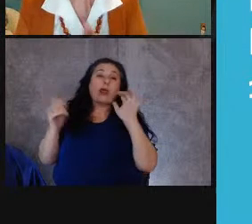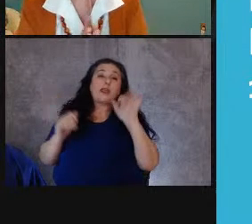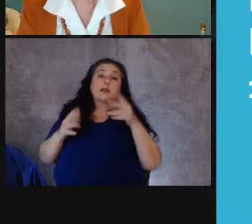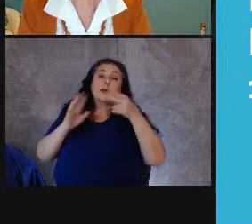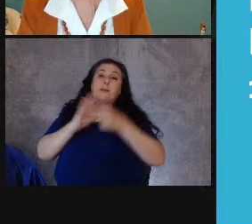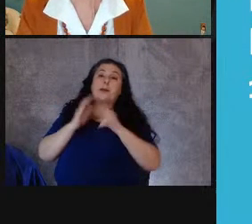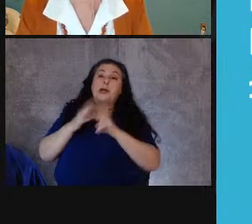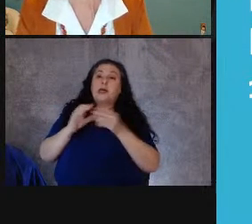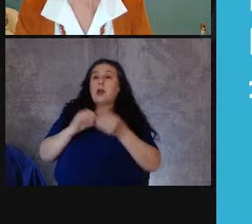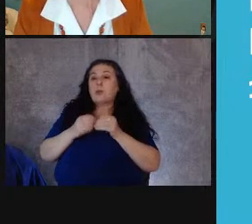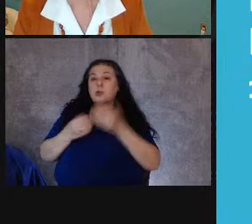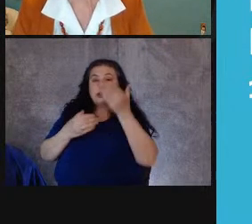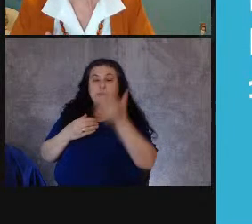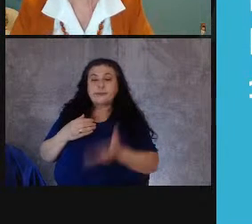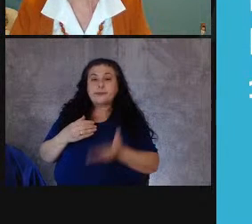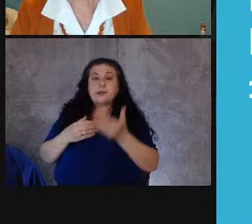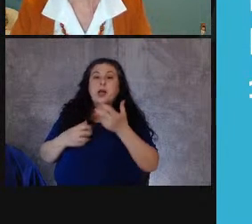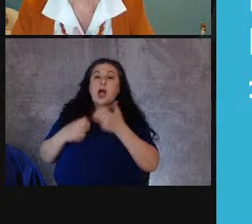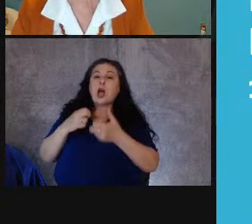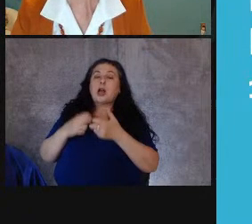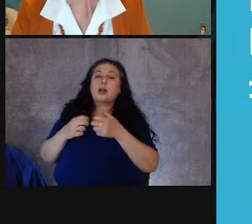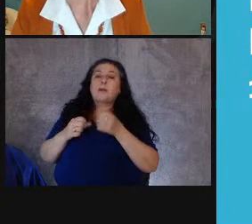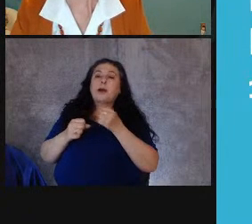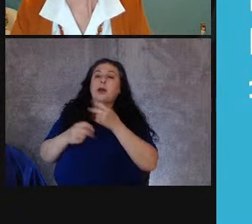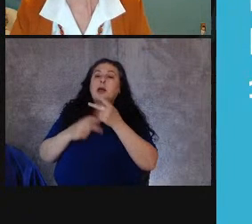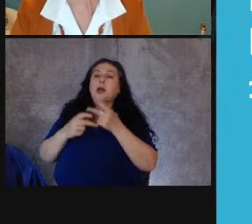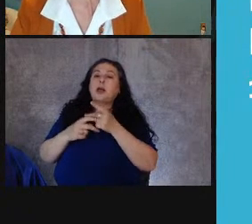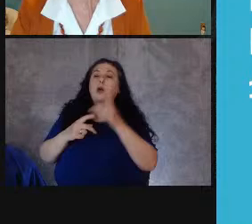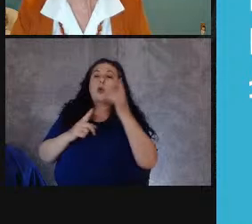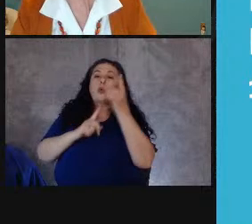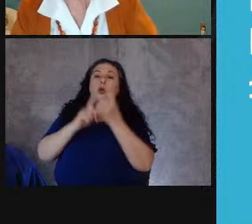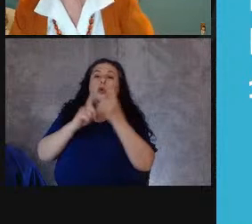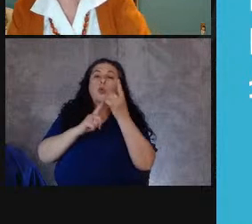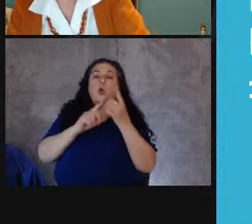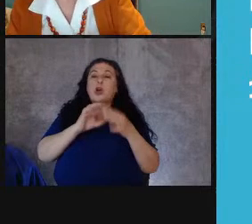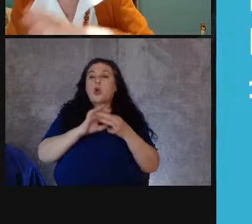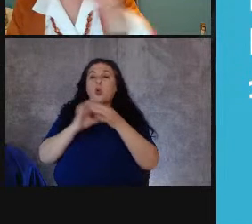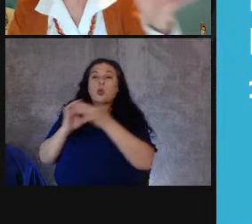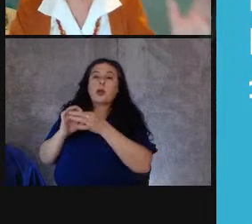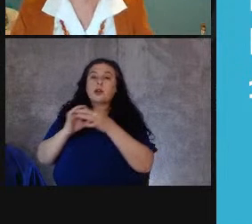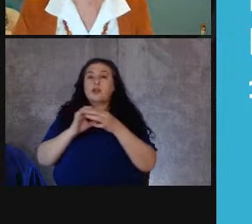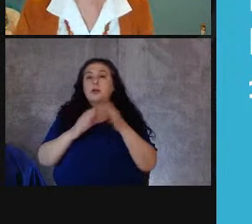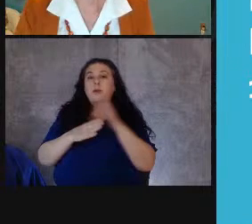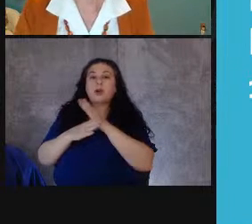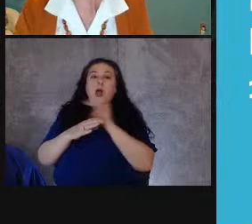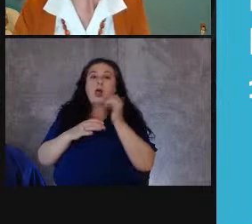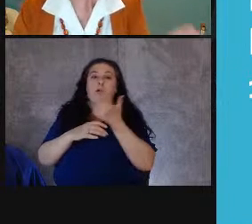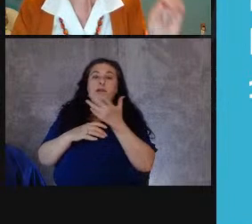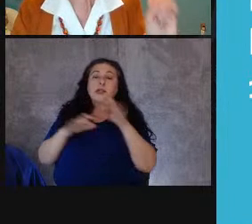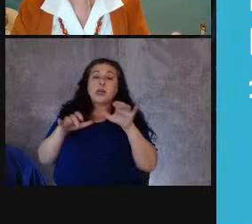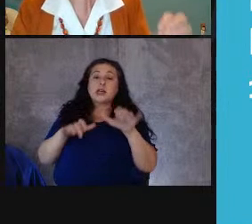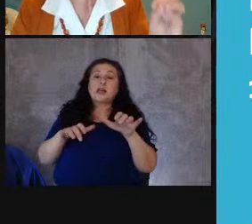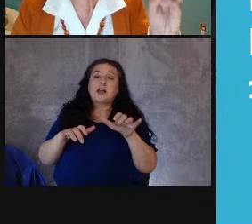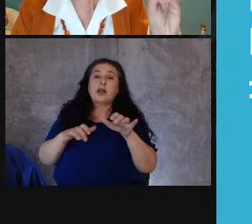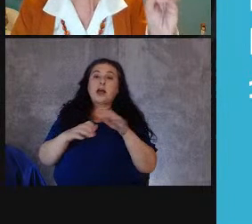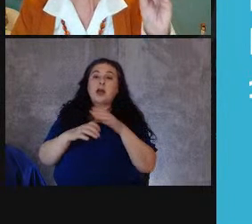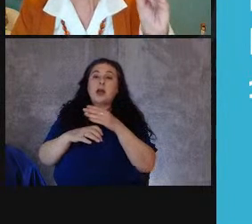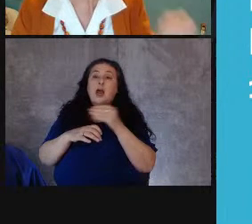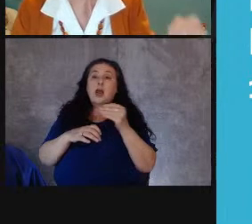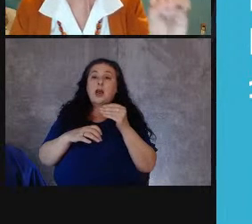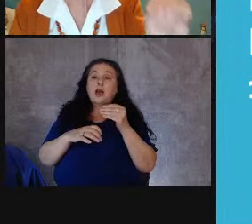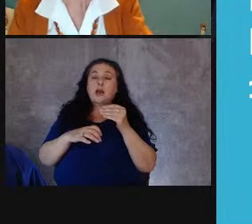Well, it's very, very hard to make any kind of one-on-one correlation between all of these activities